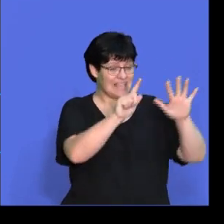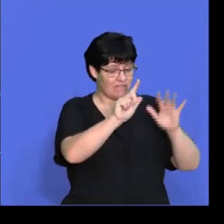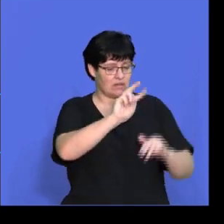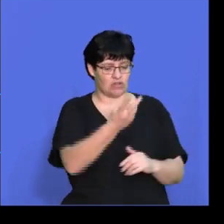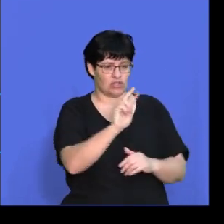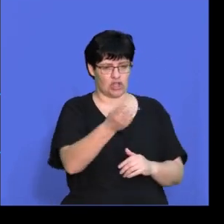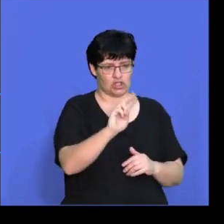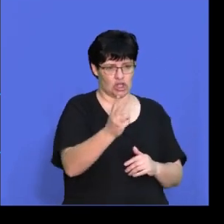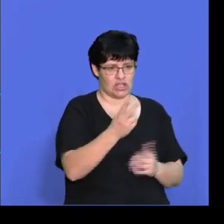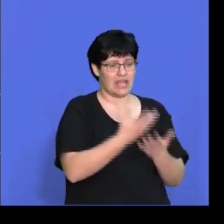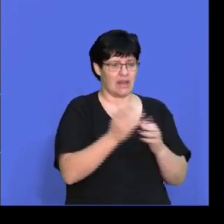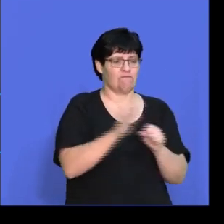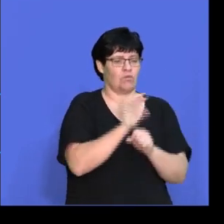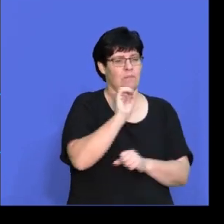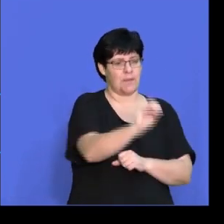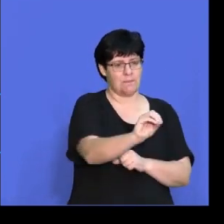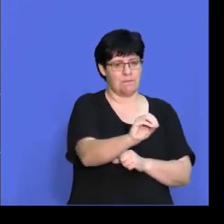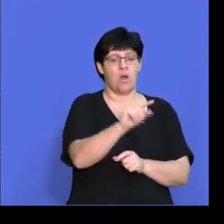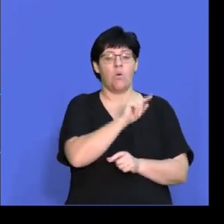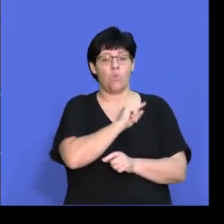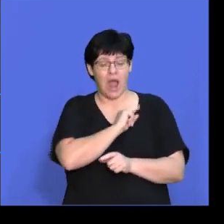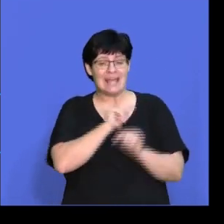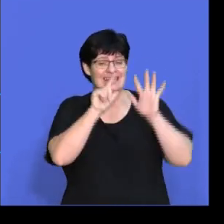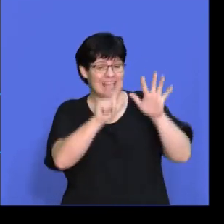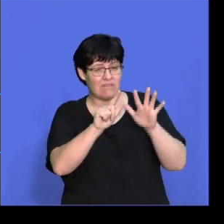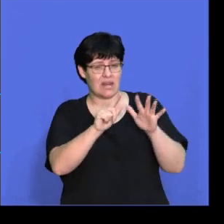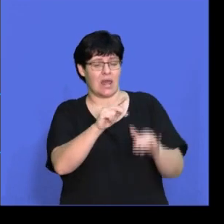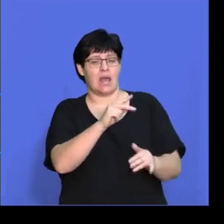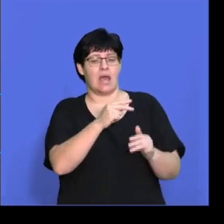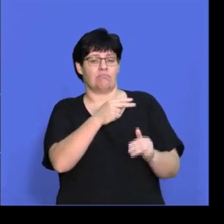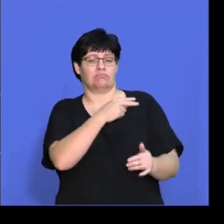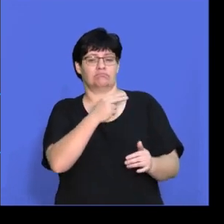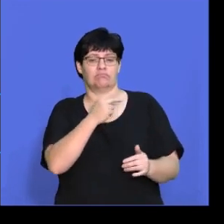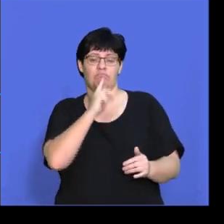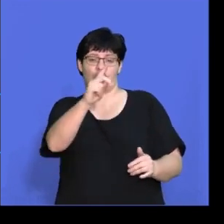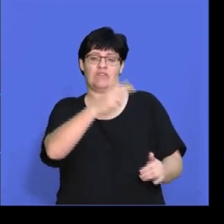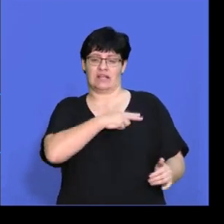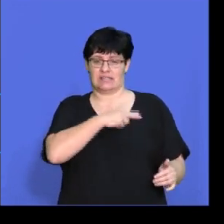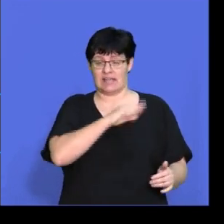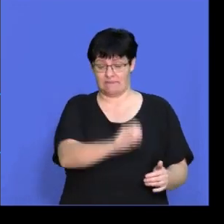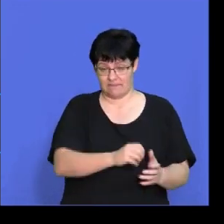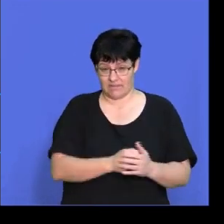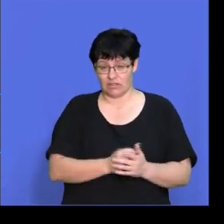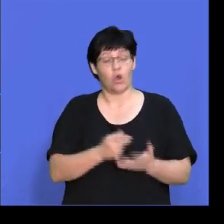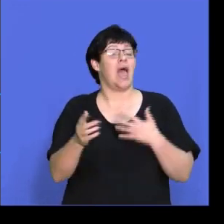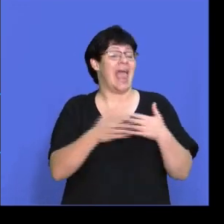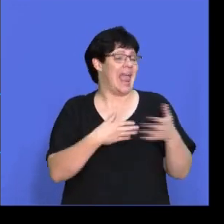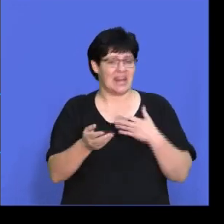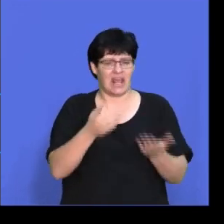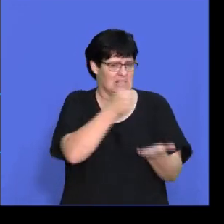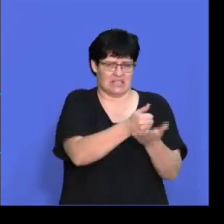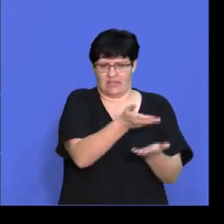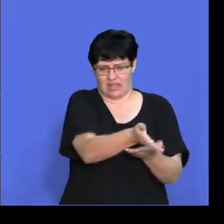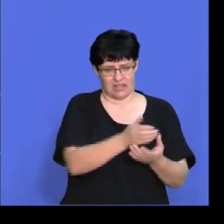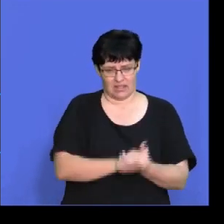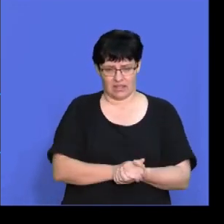there are 7 different ways that that seat can be filled because there are 7 different prefects. So any of